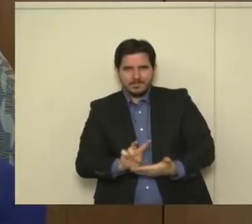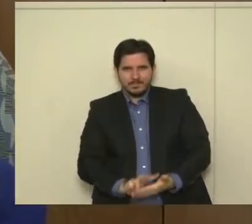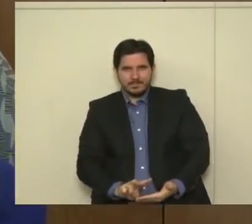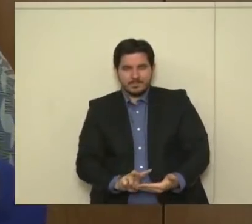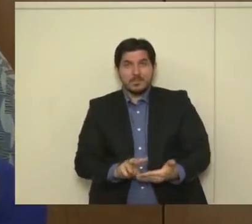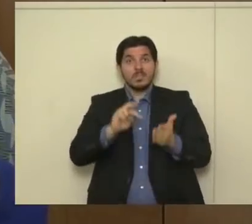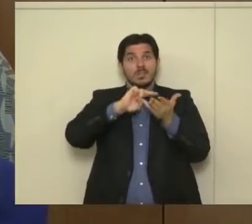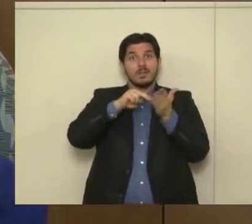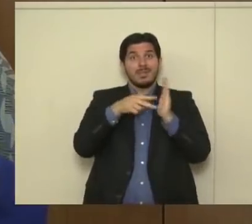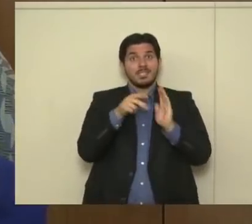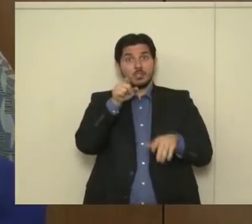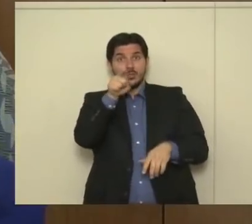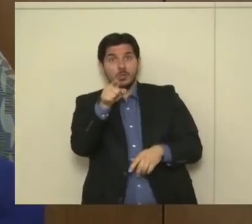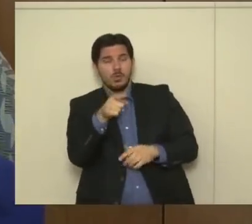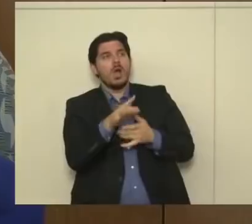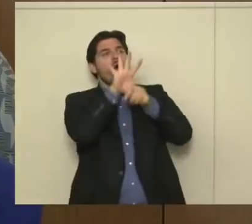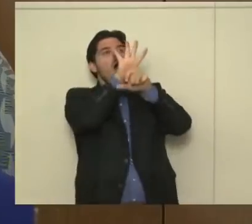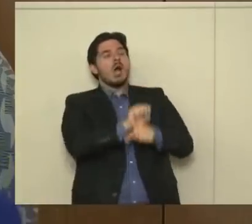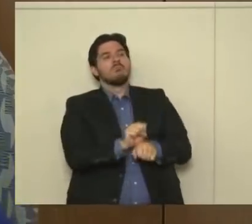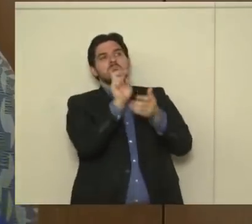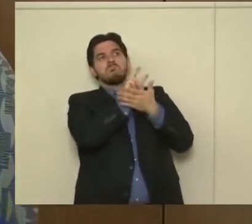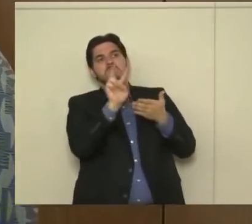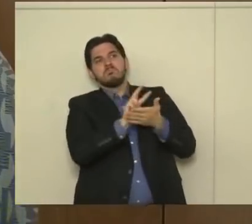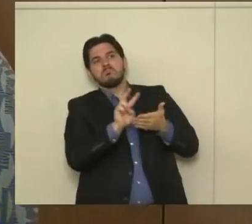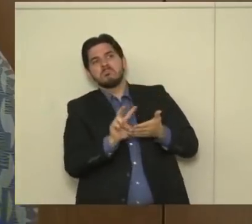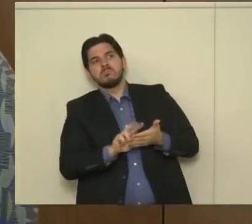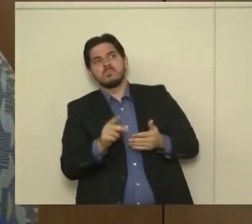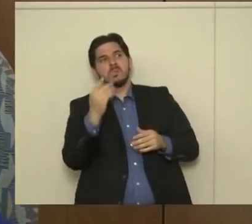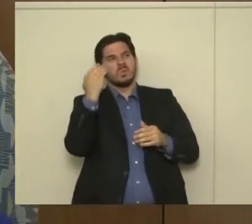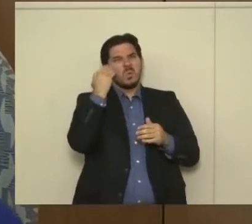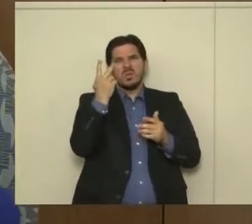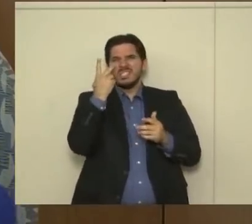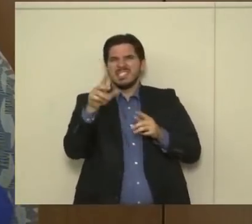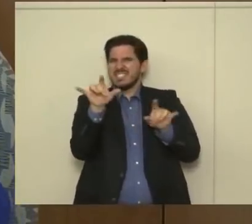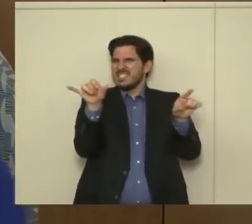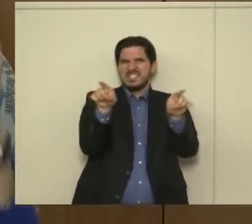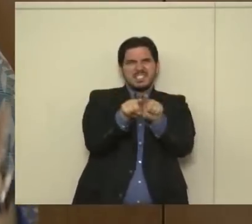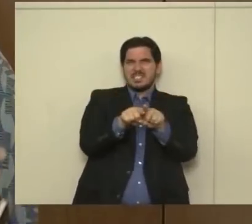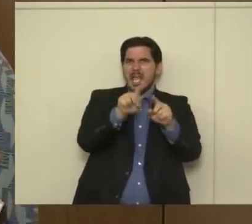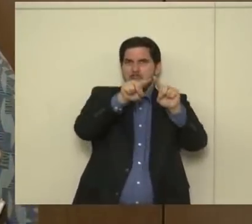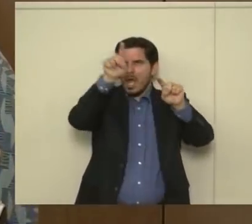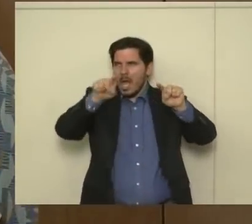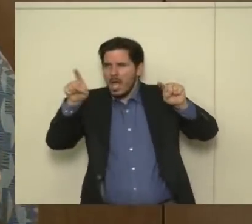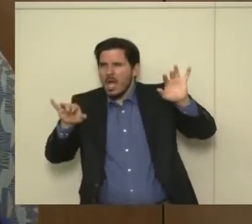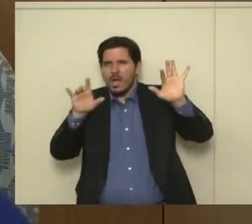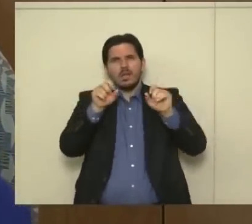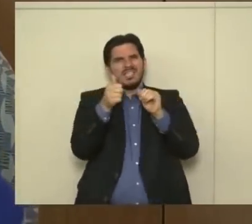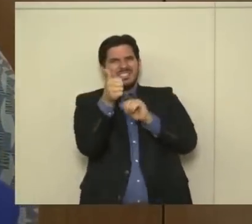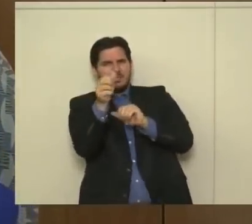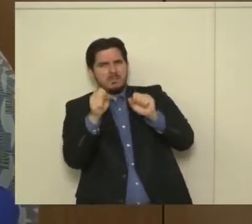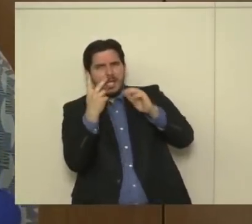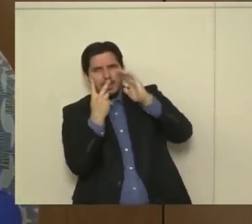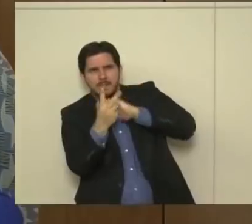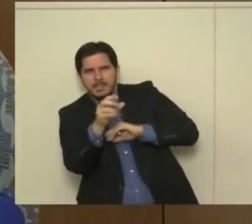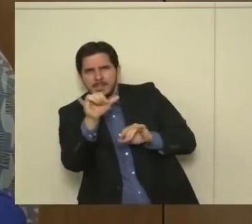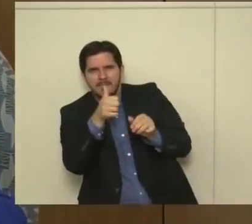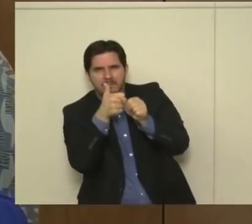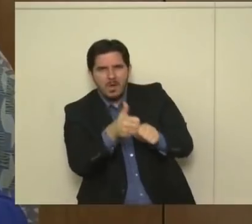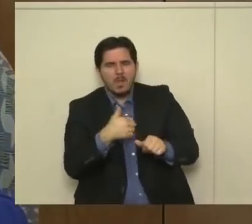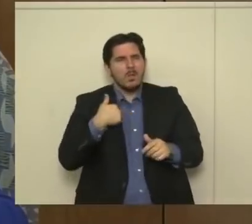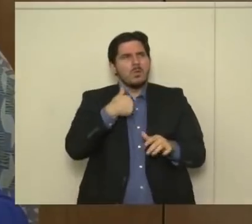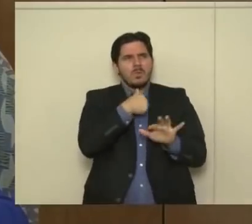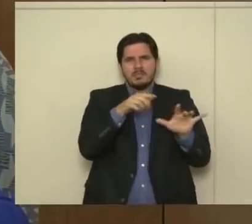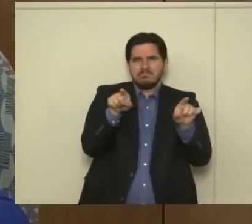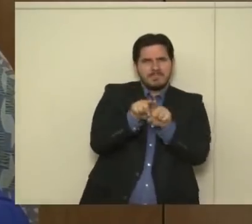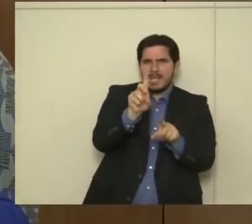effective decision making. And that's exactly why the gating criteria looks at those rolling averages, and it's exactly